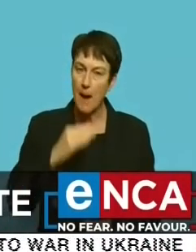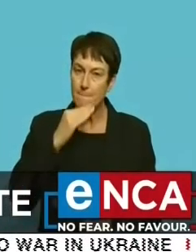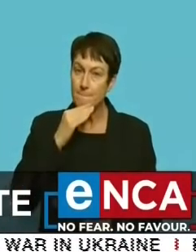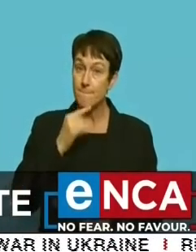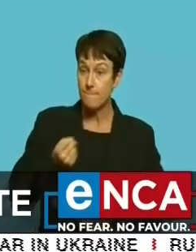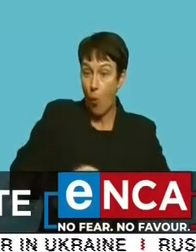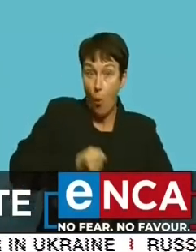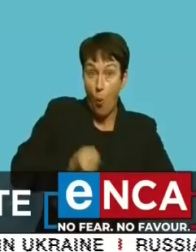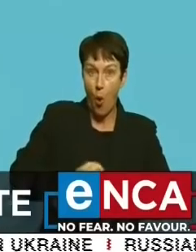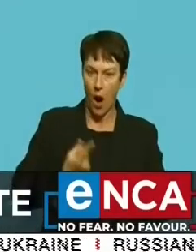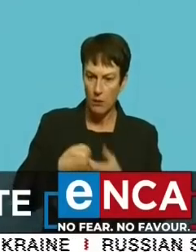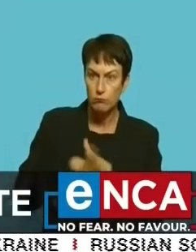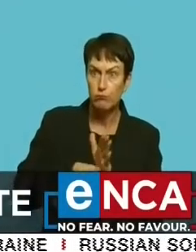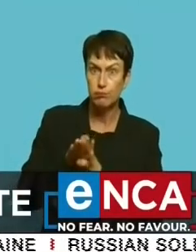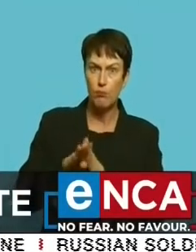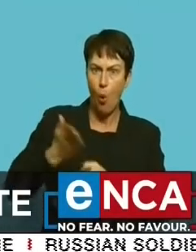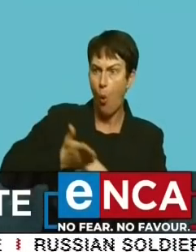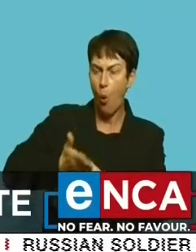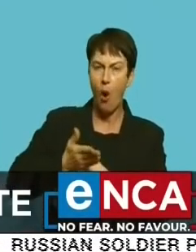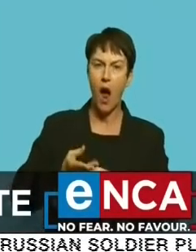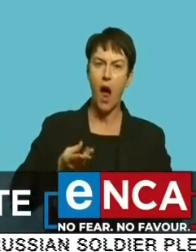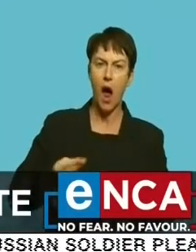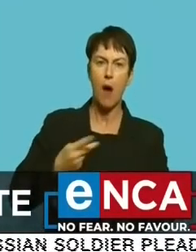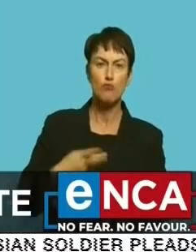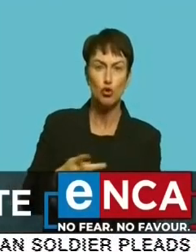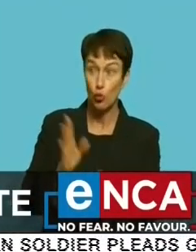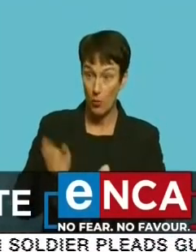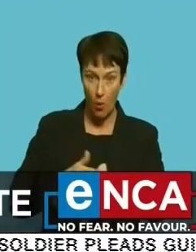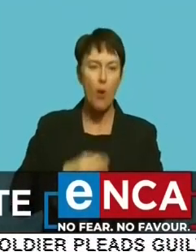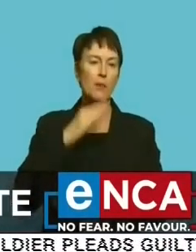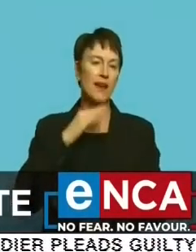effectiveness of monetary policy and its transmission to the broader economy.